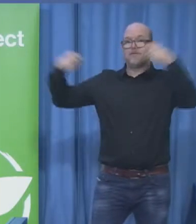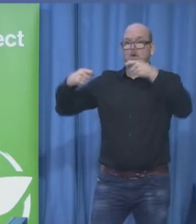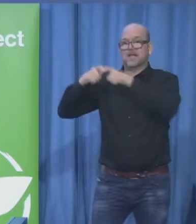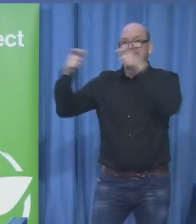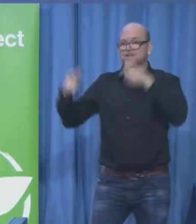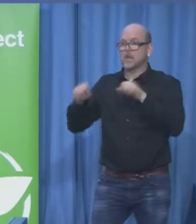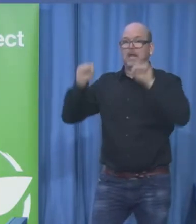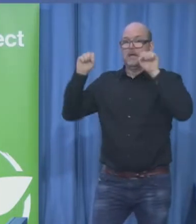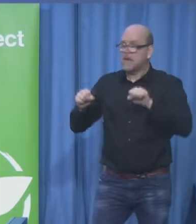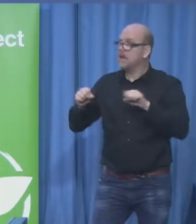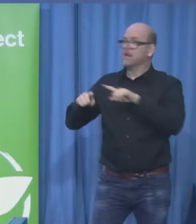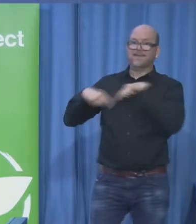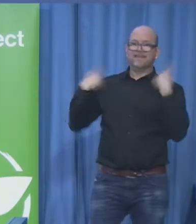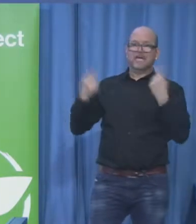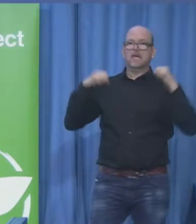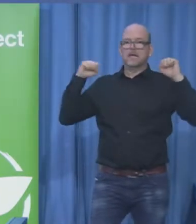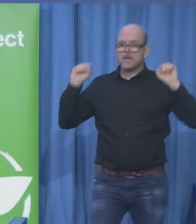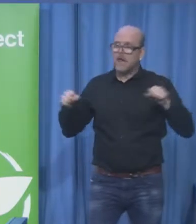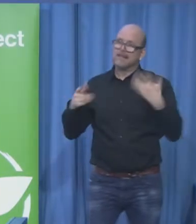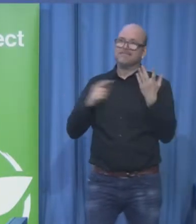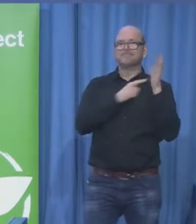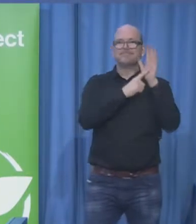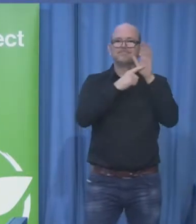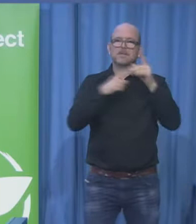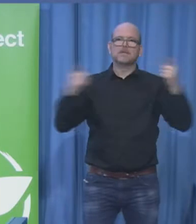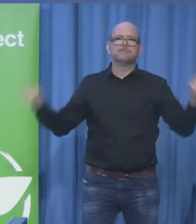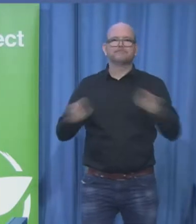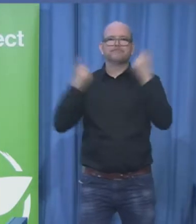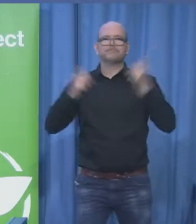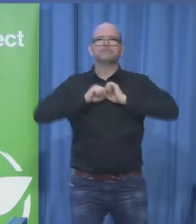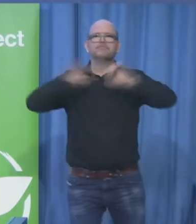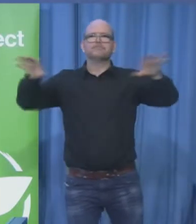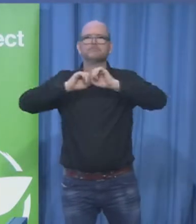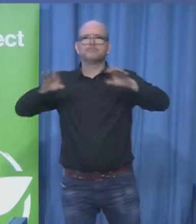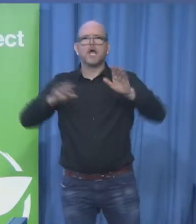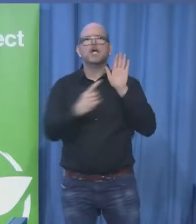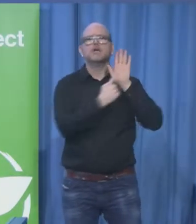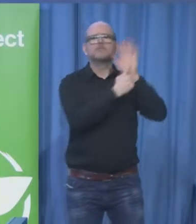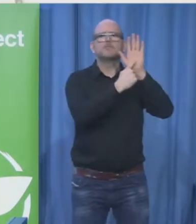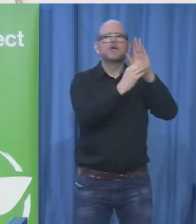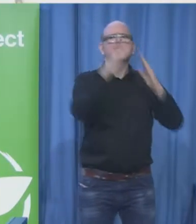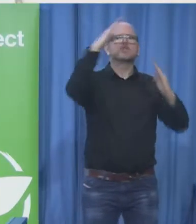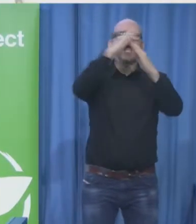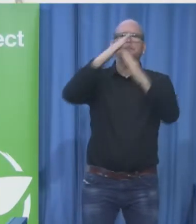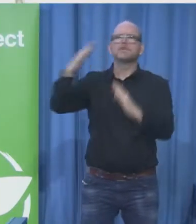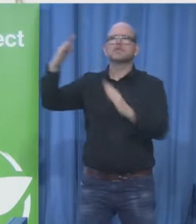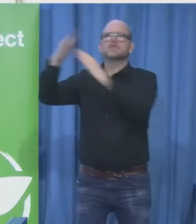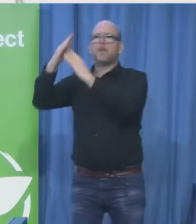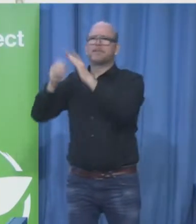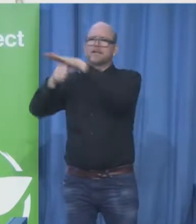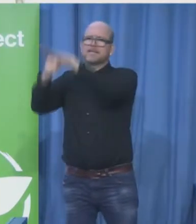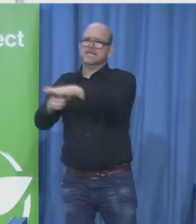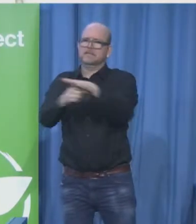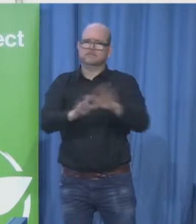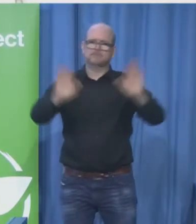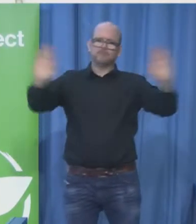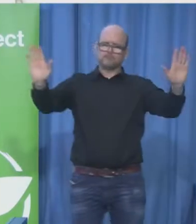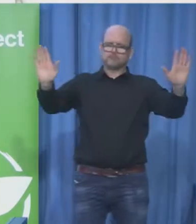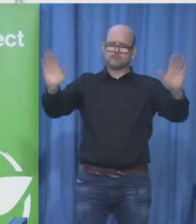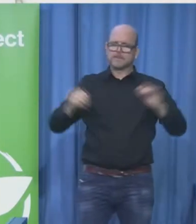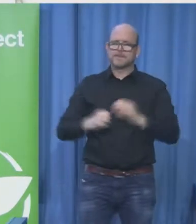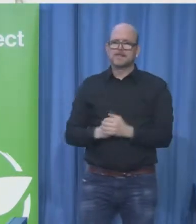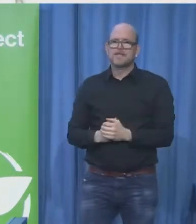campaign here. And we invite it to be our partner by handing out